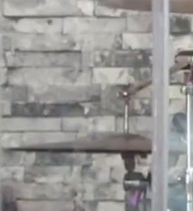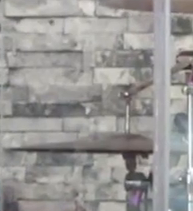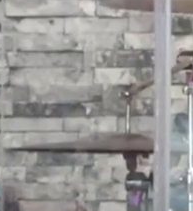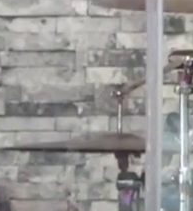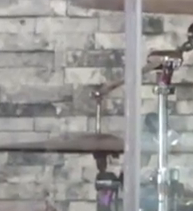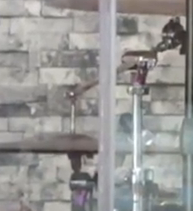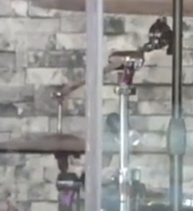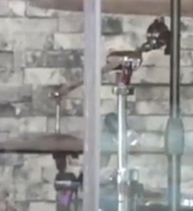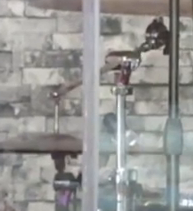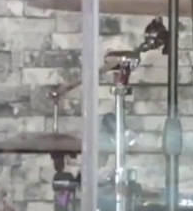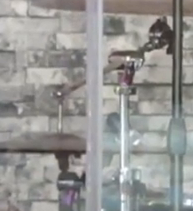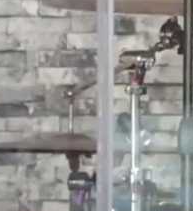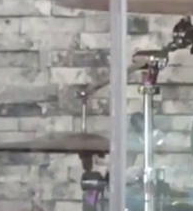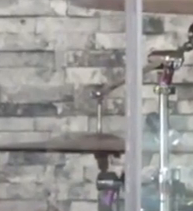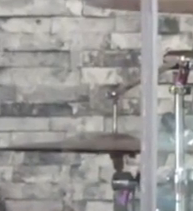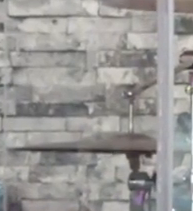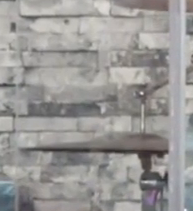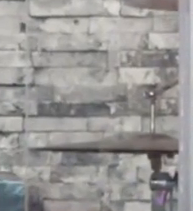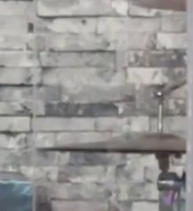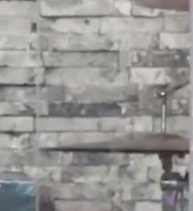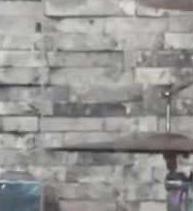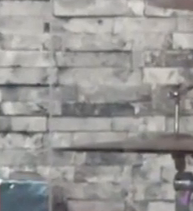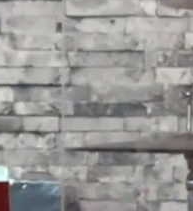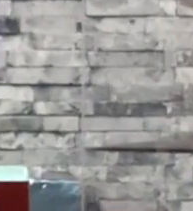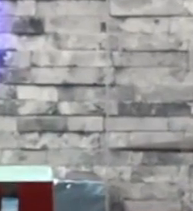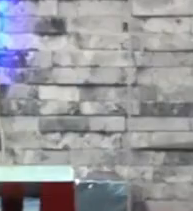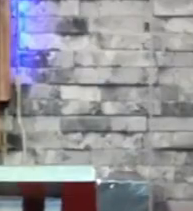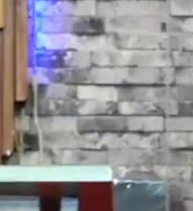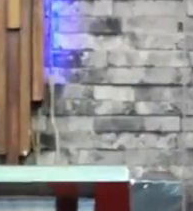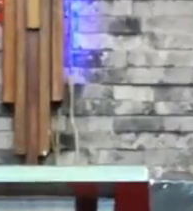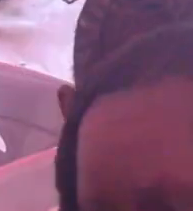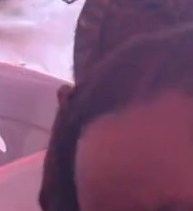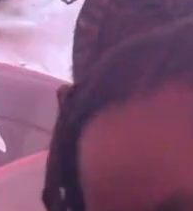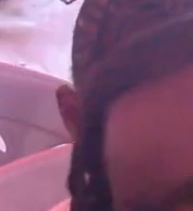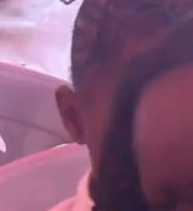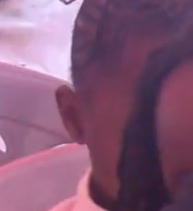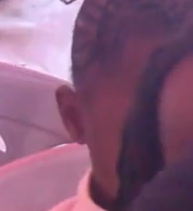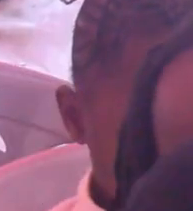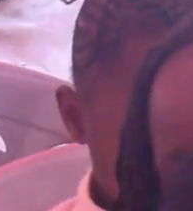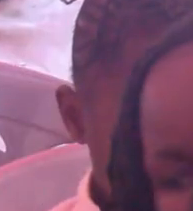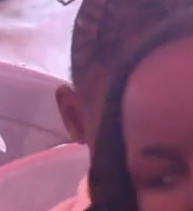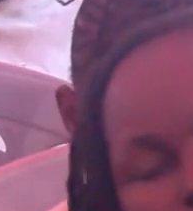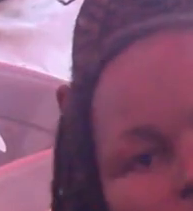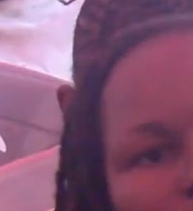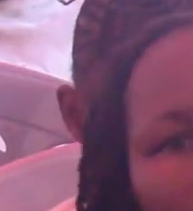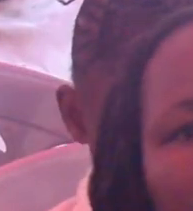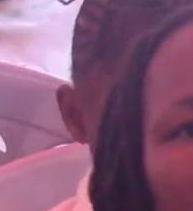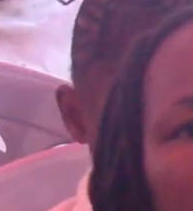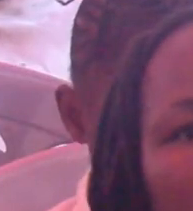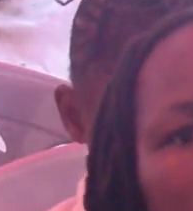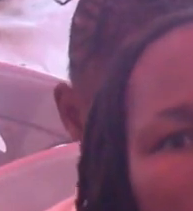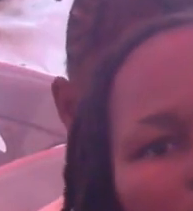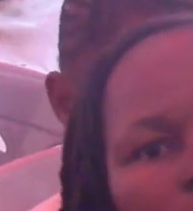be radiant. So, uso wako utakuwa unaangaza. Because the Lord will have transformed you. Kwa sababu Bwana atakuwa